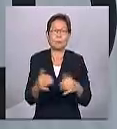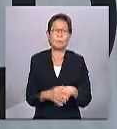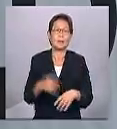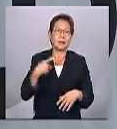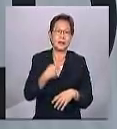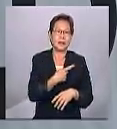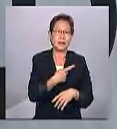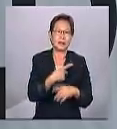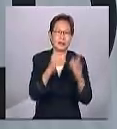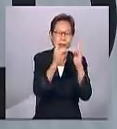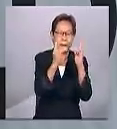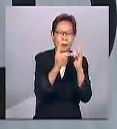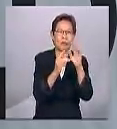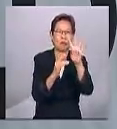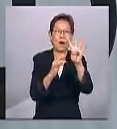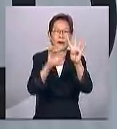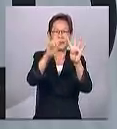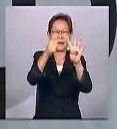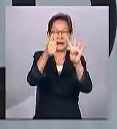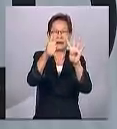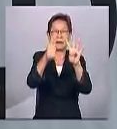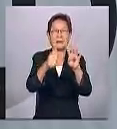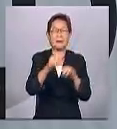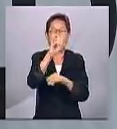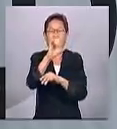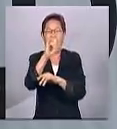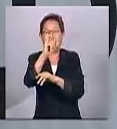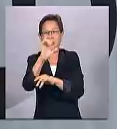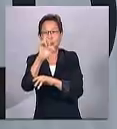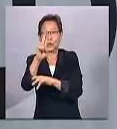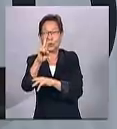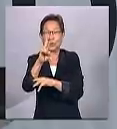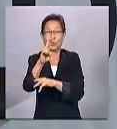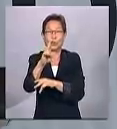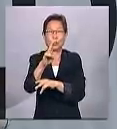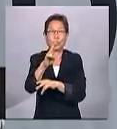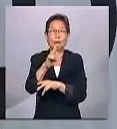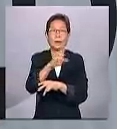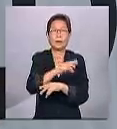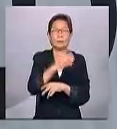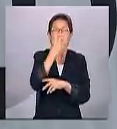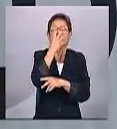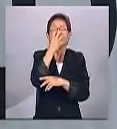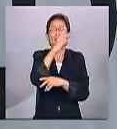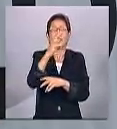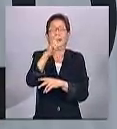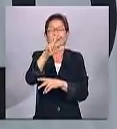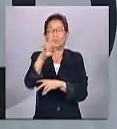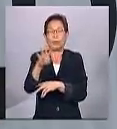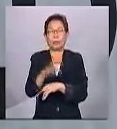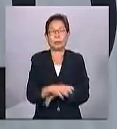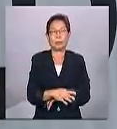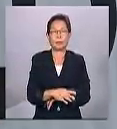critical care beds are 410. And ICU ventilators, we have 634. Labs, we have